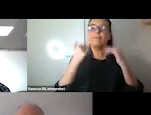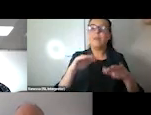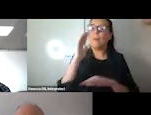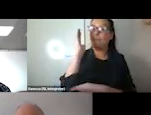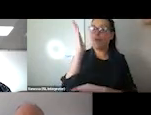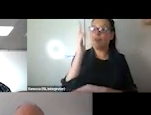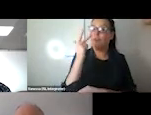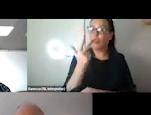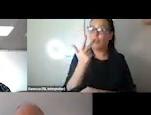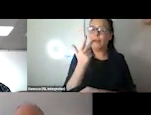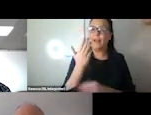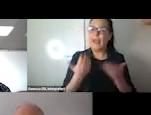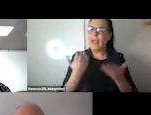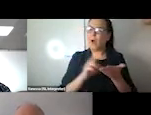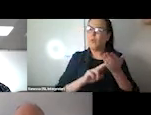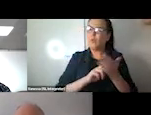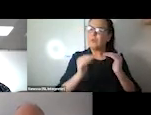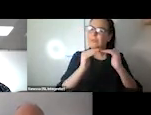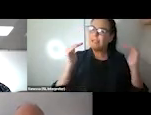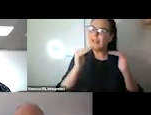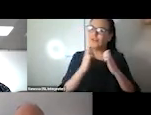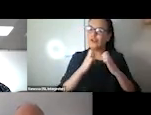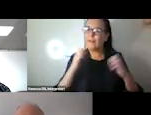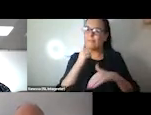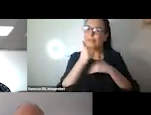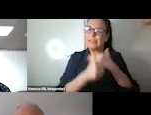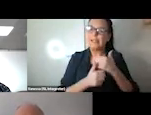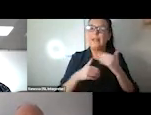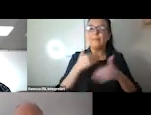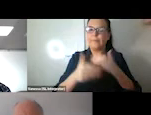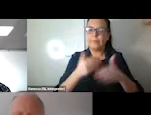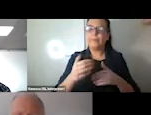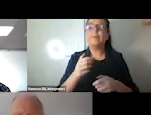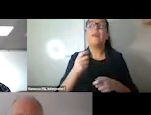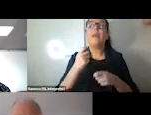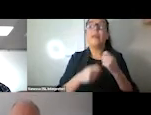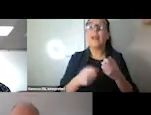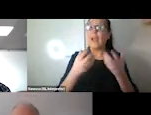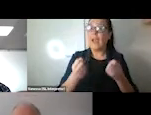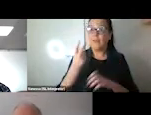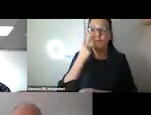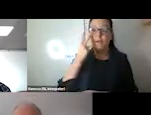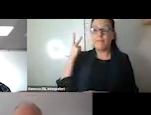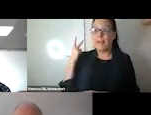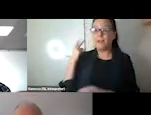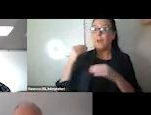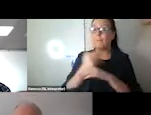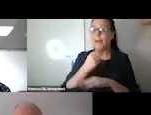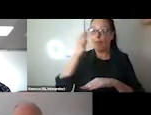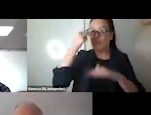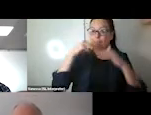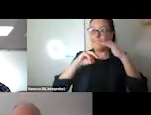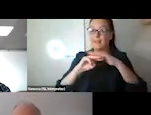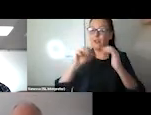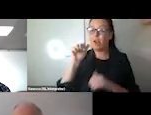practice. And then we will have reflections on these standards by Minister Anne Rabbitte after we